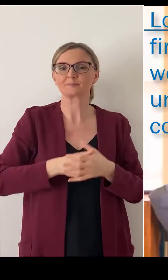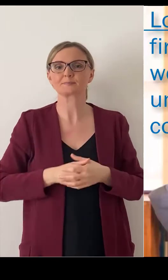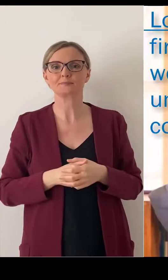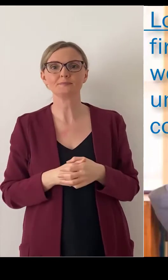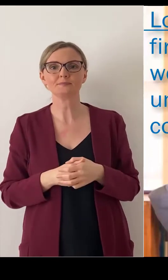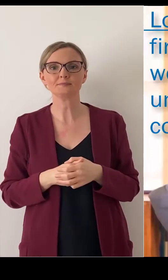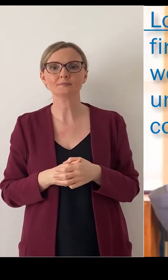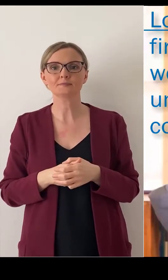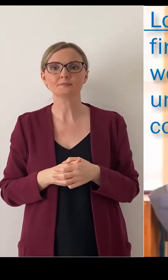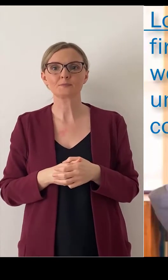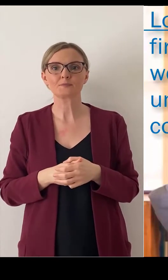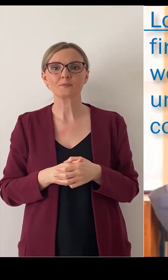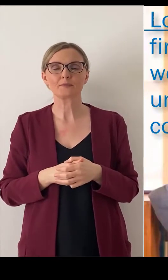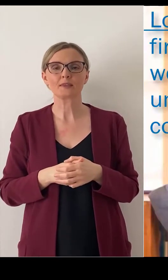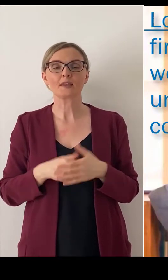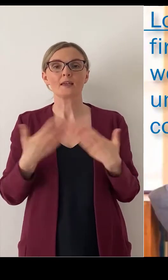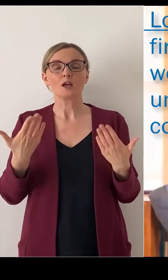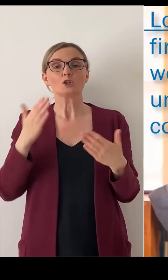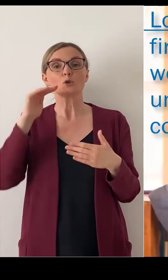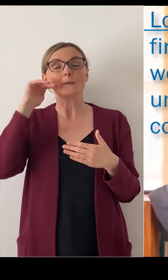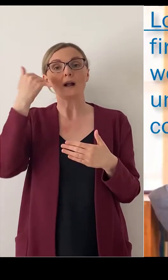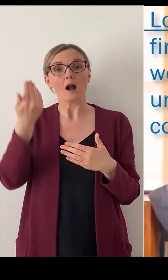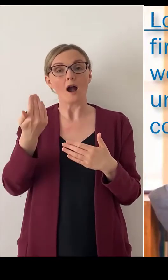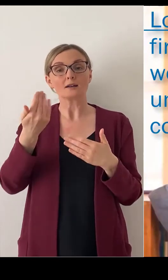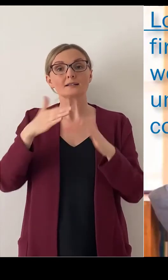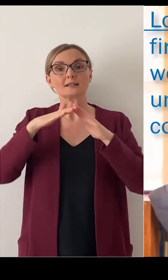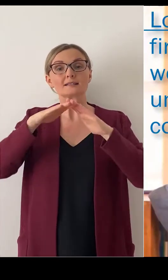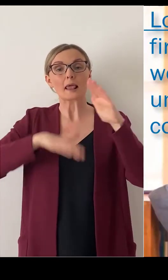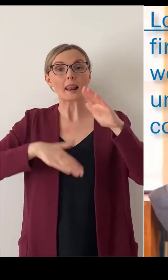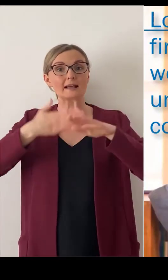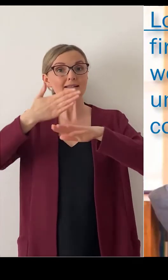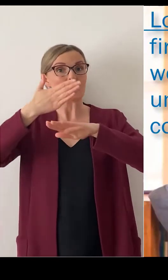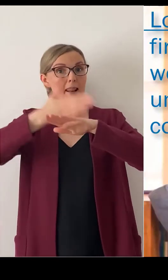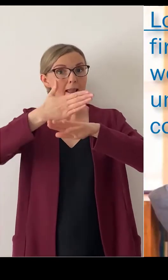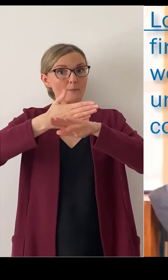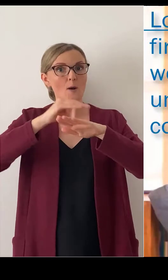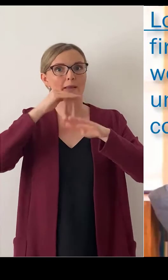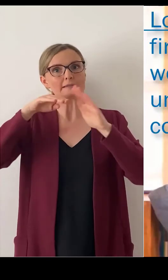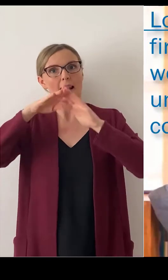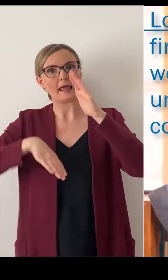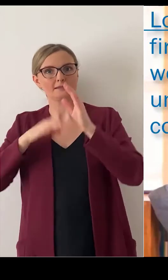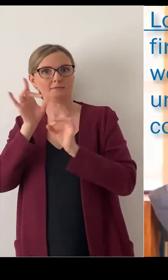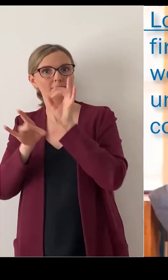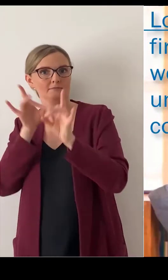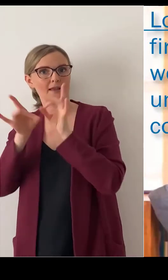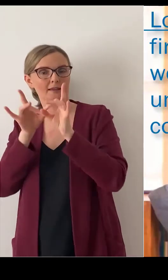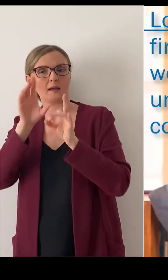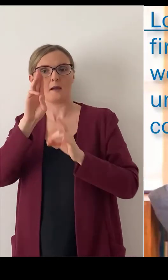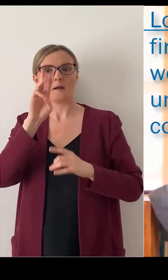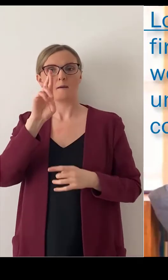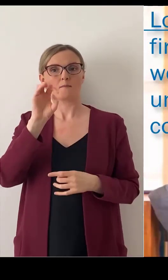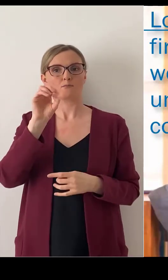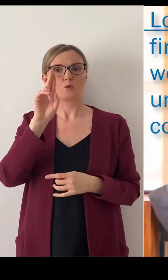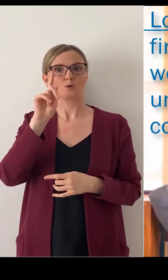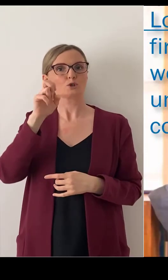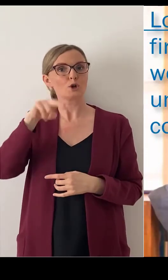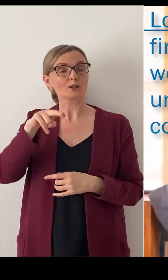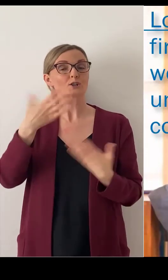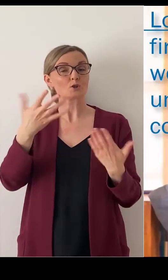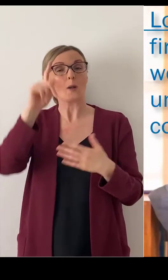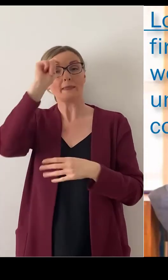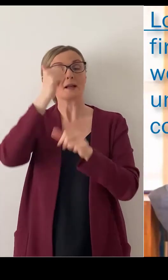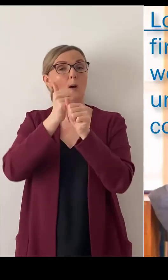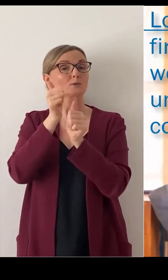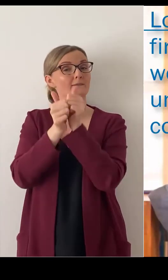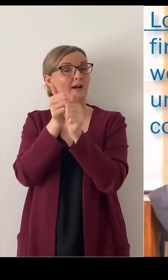graph is because less labor is employed, that means less production. So if we're thinking about a factory, and now